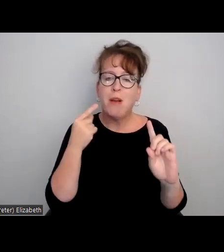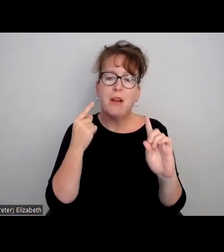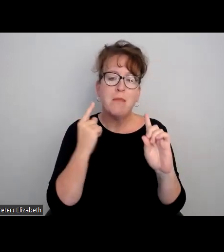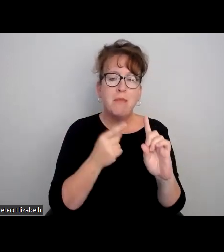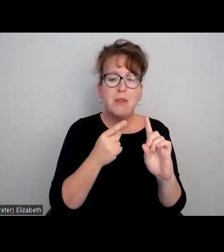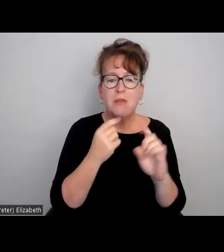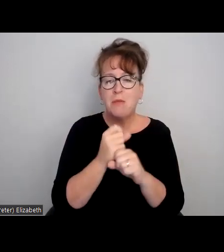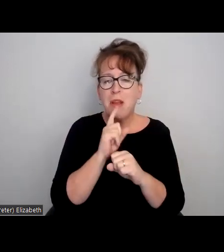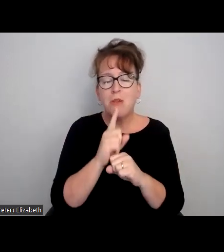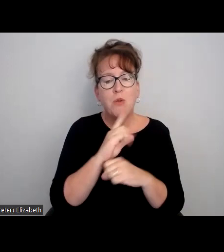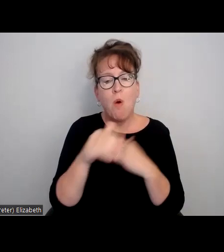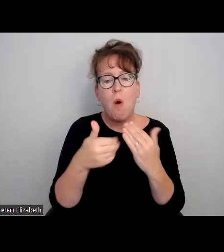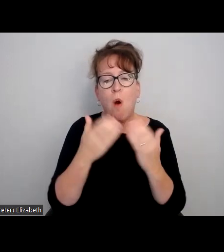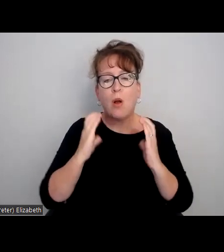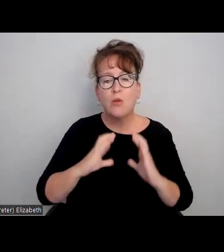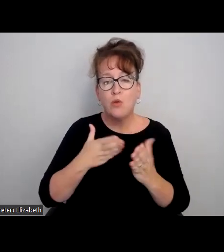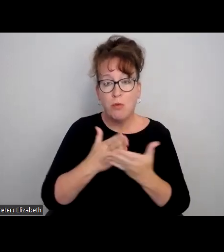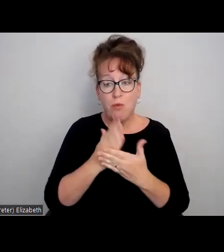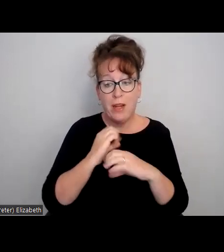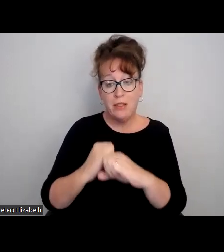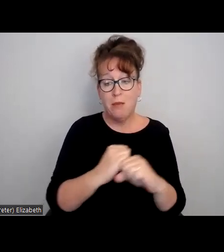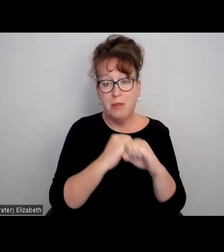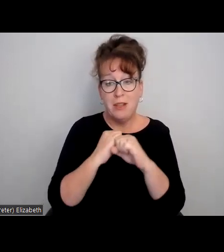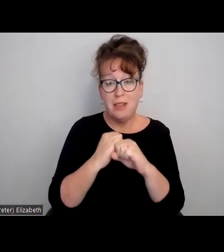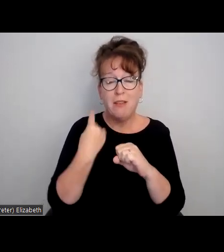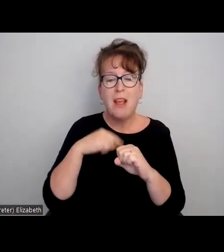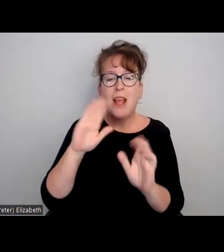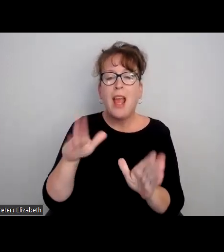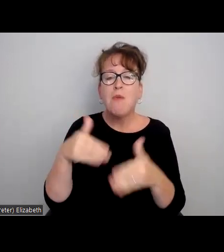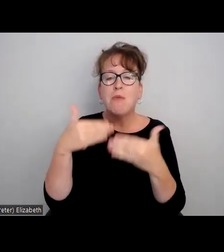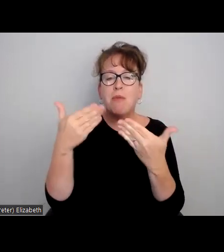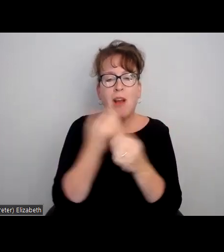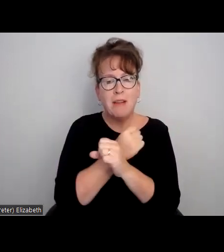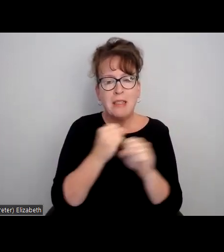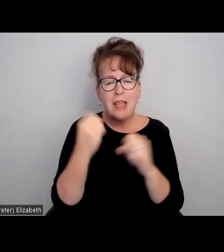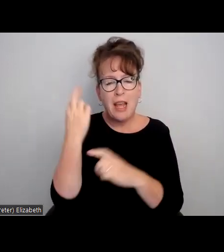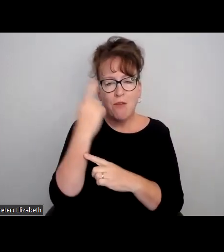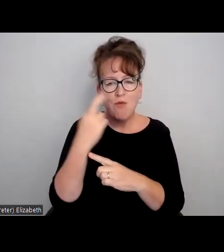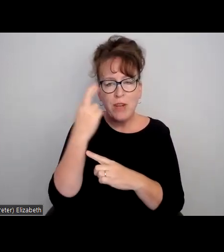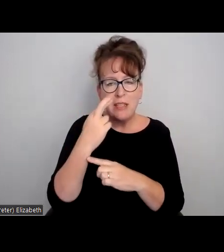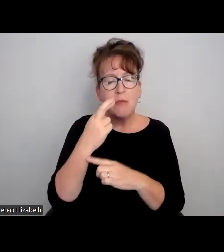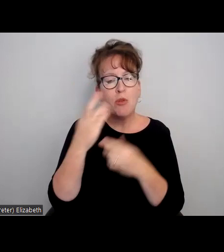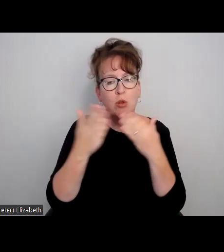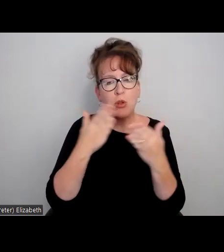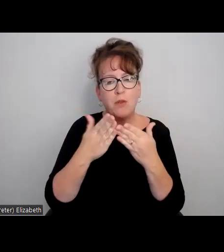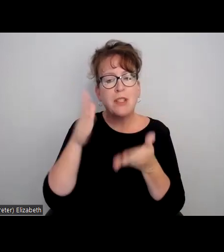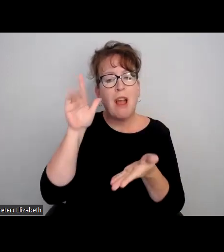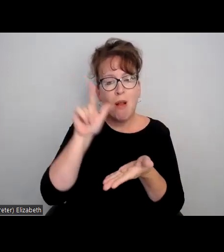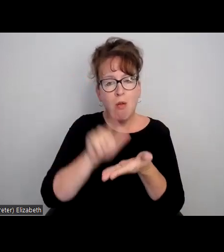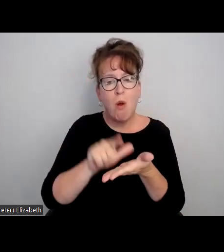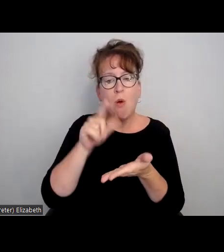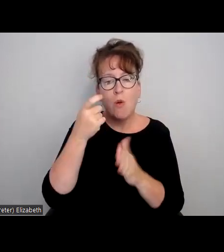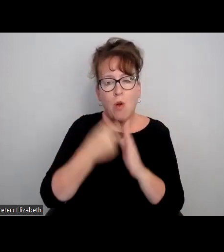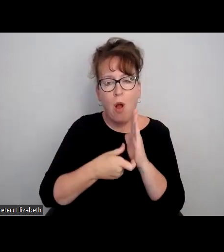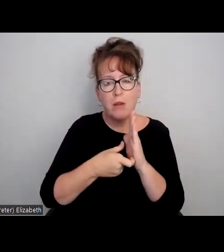protected. Utility companies are providing safe, reasonable, and adequate service at the lowest possible cost. We have about 200 staff